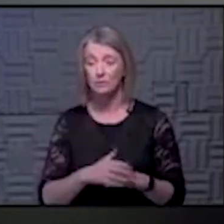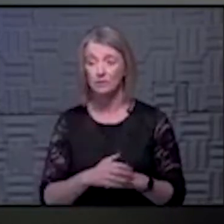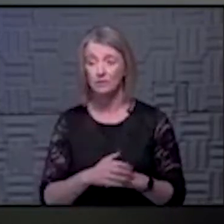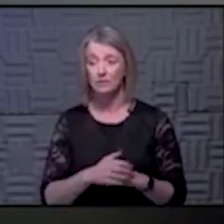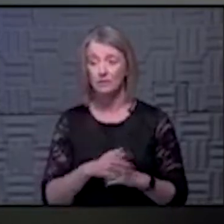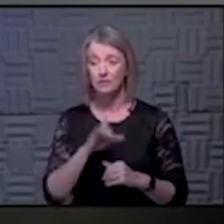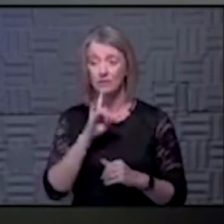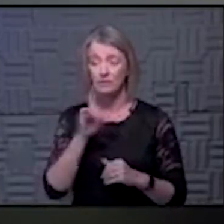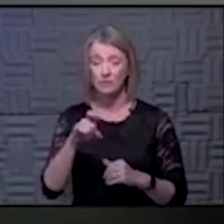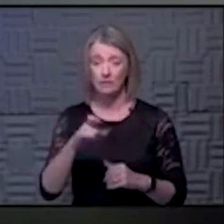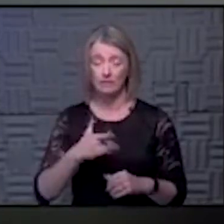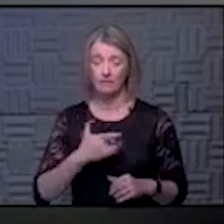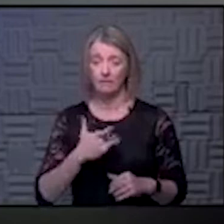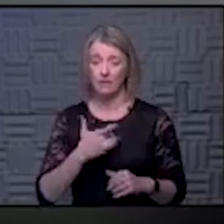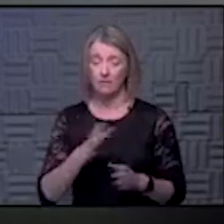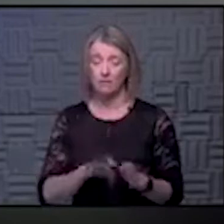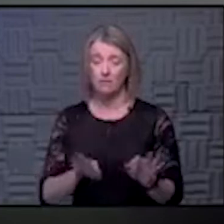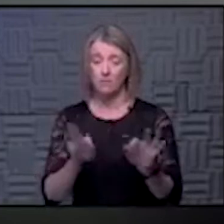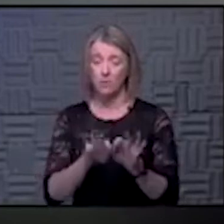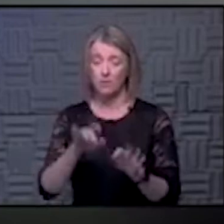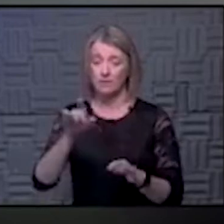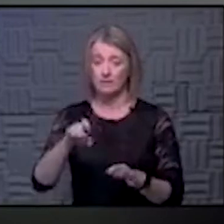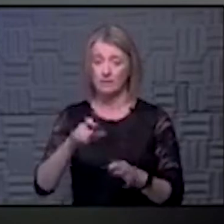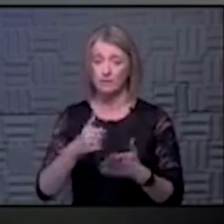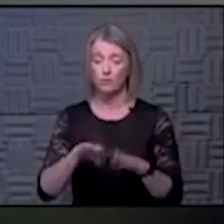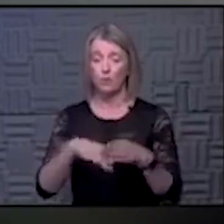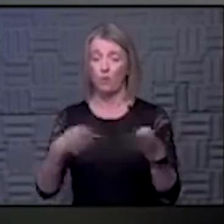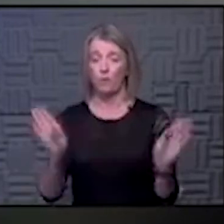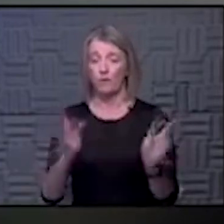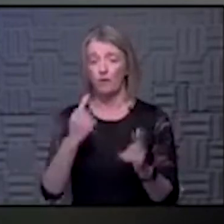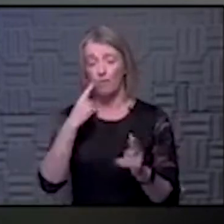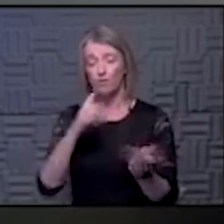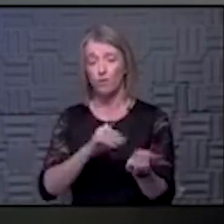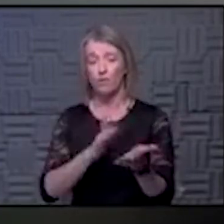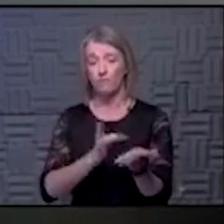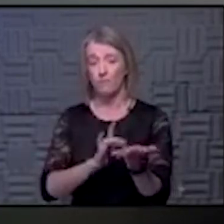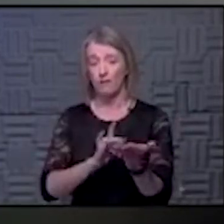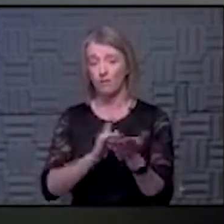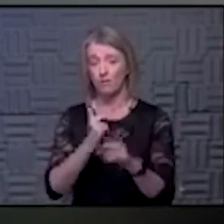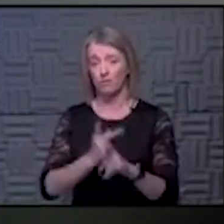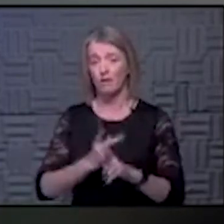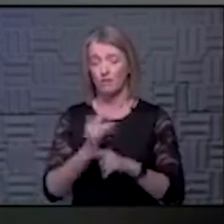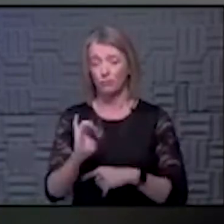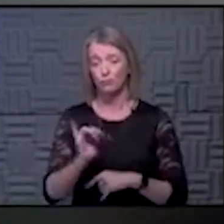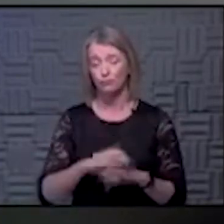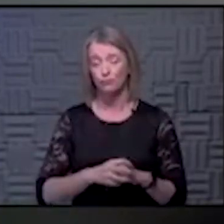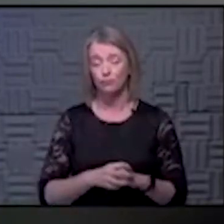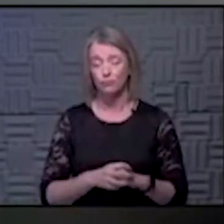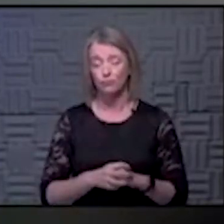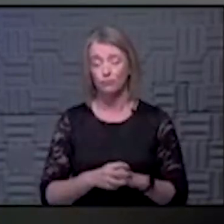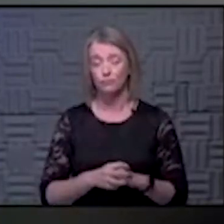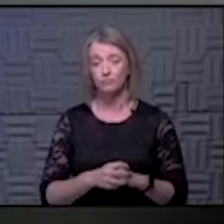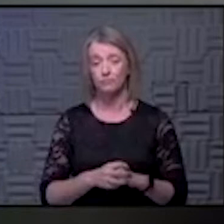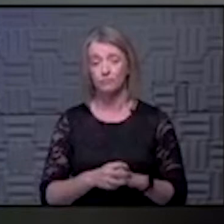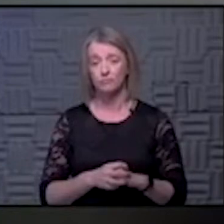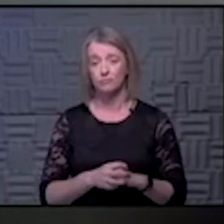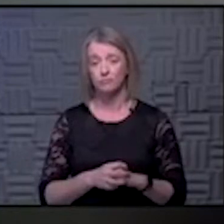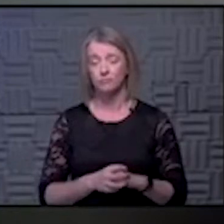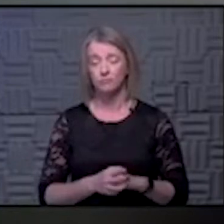it was something that we really felt the need to provide that to others that are fighting the fight just as we are.